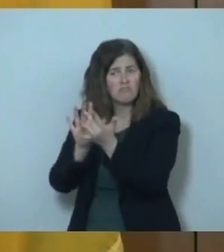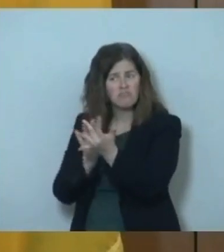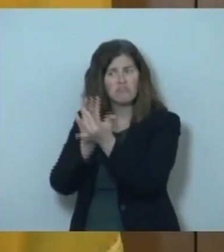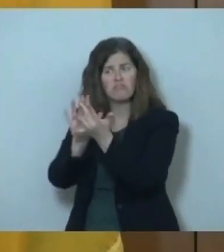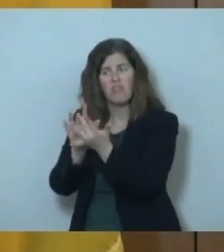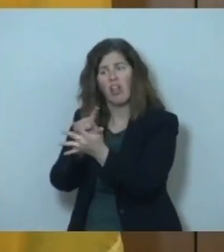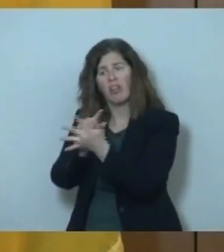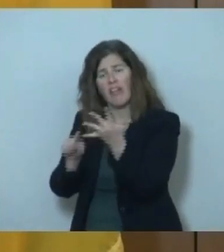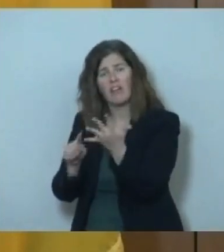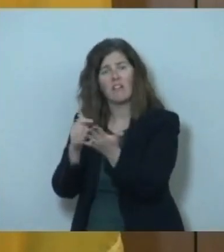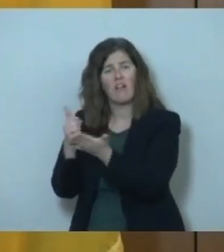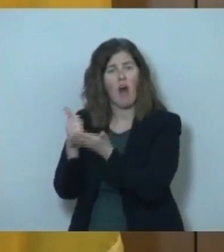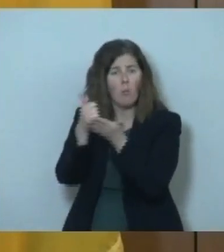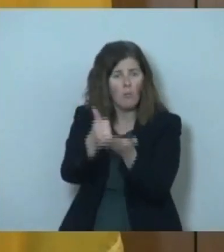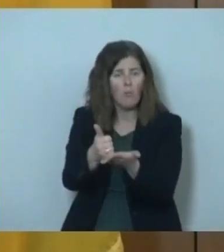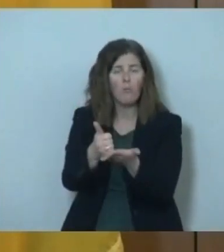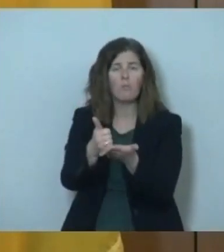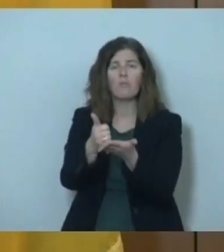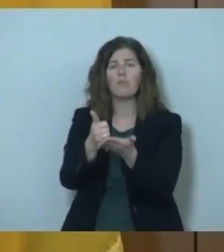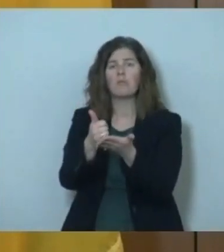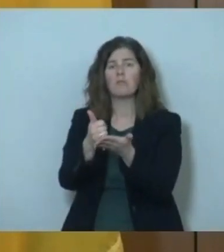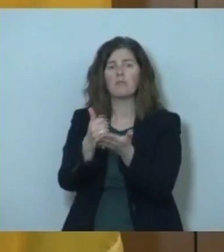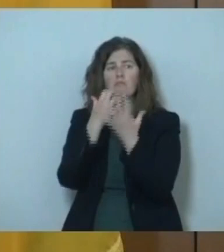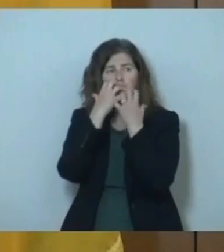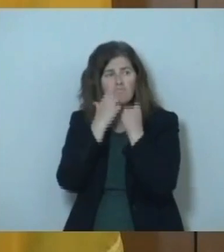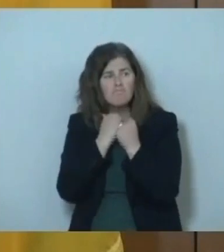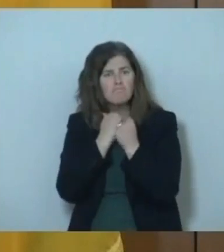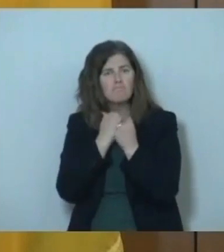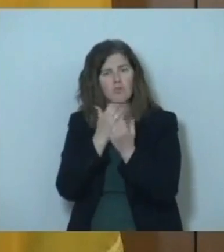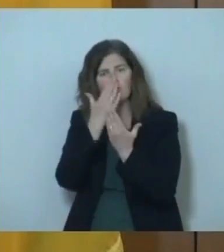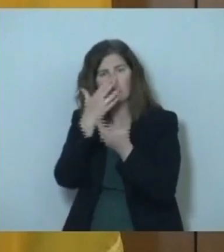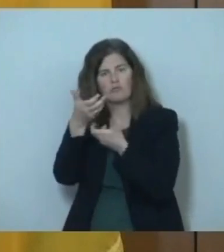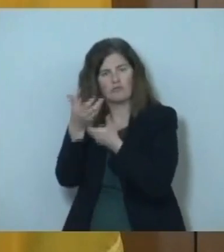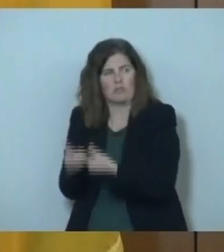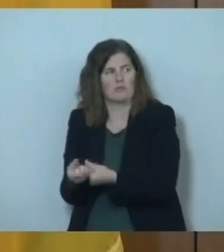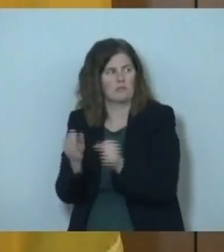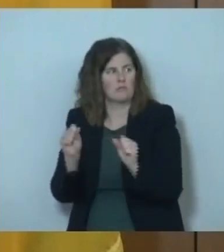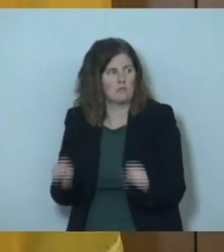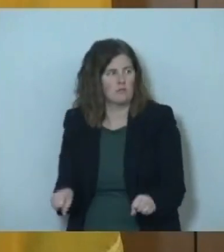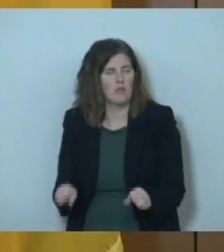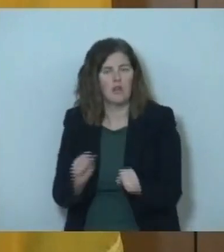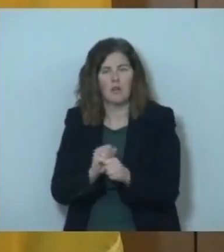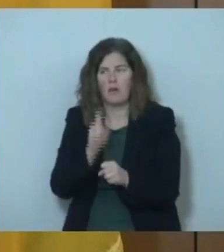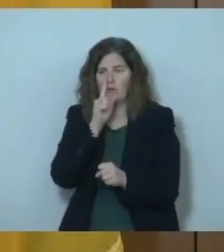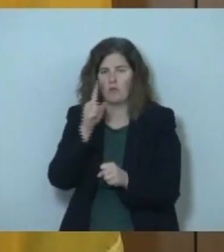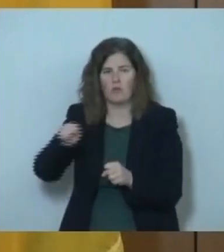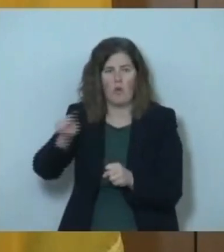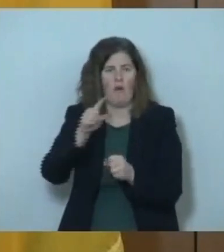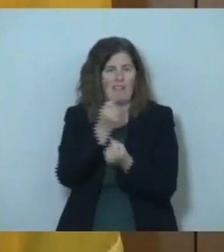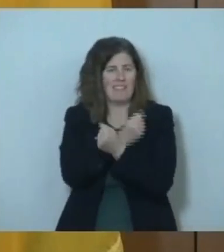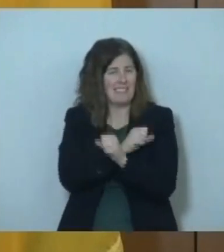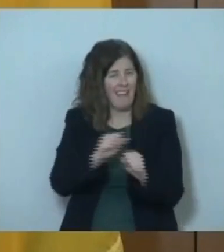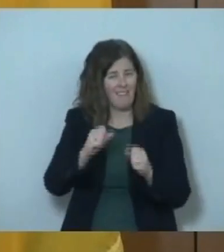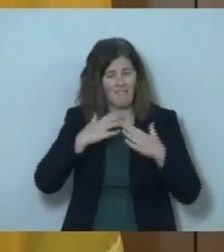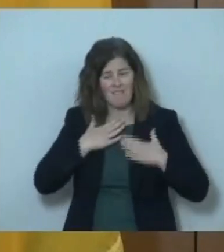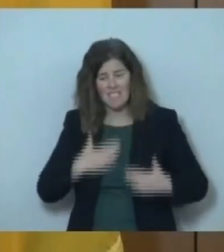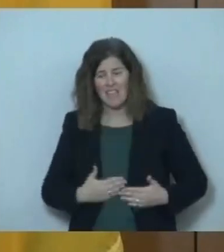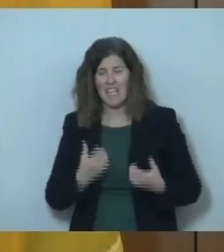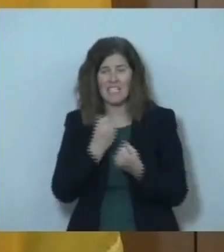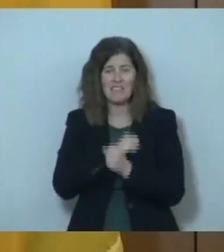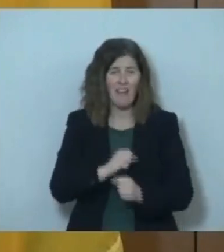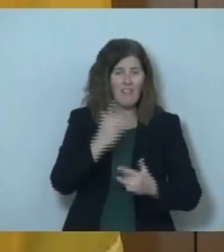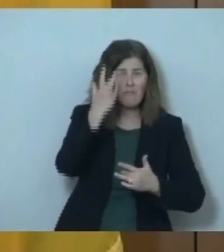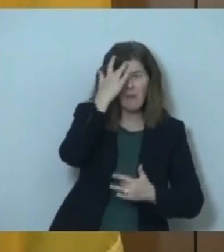are meaningful and helpful and reliable. And we want to make sure that we're safe in every context and